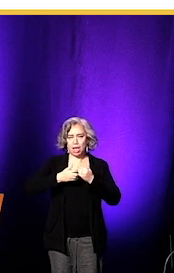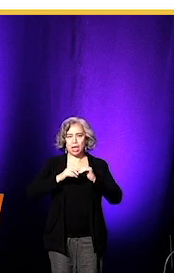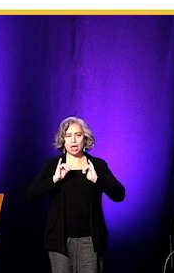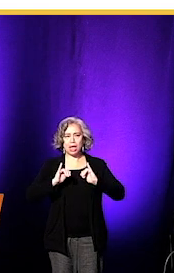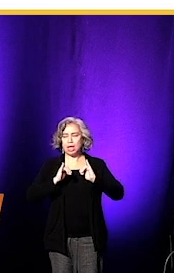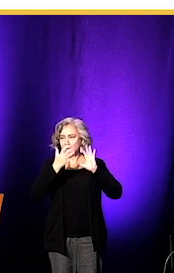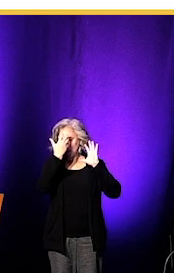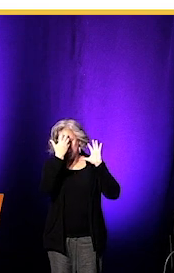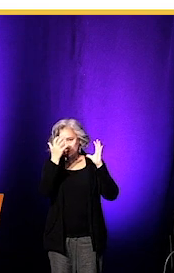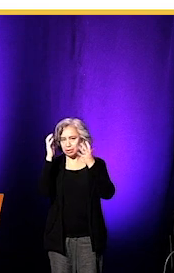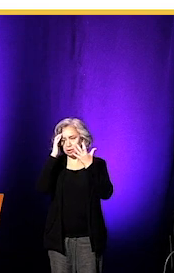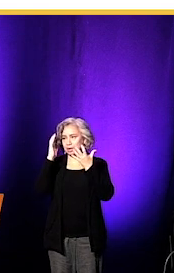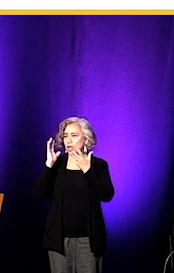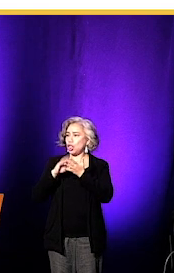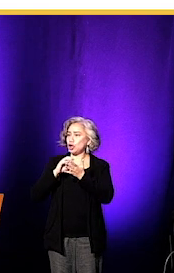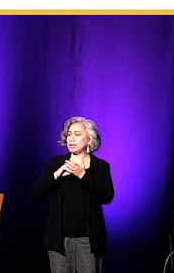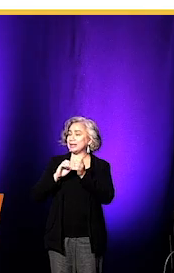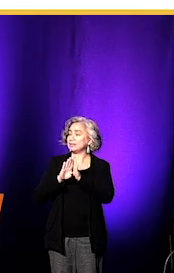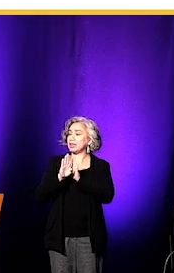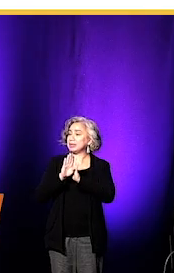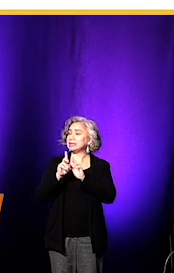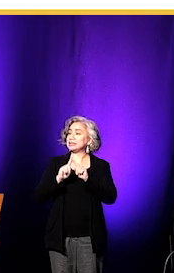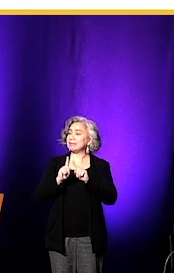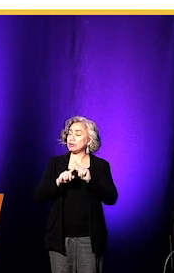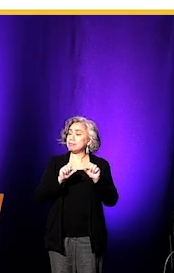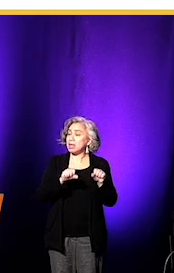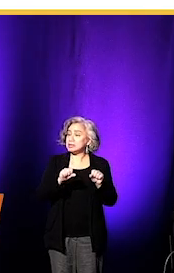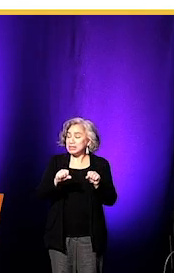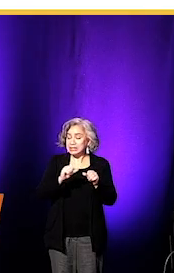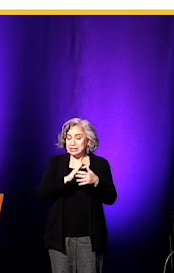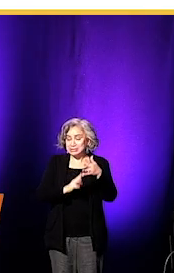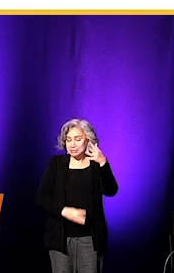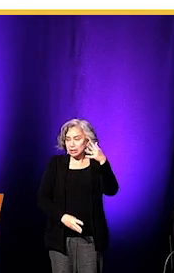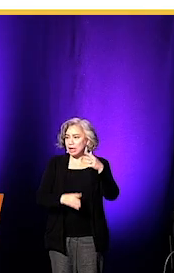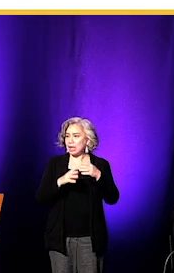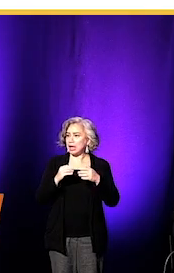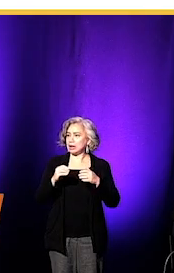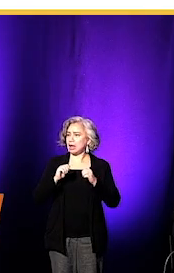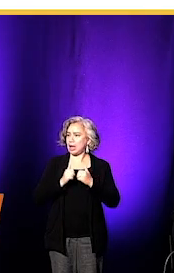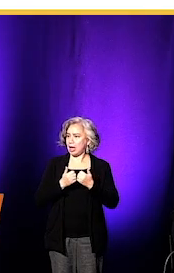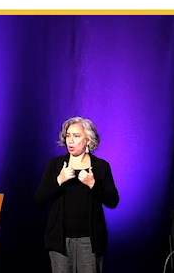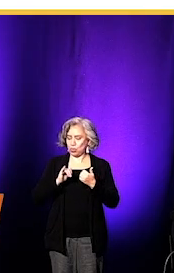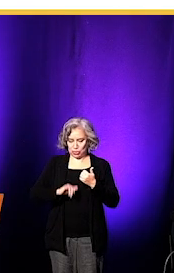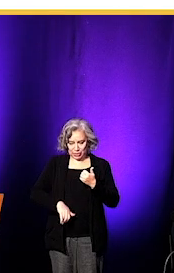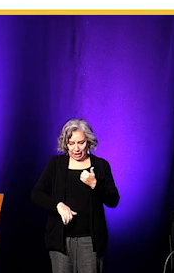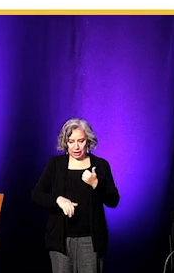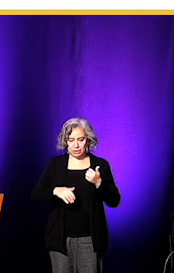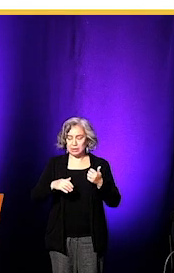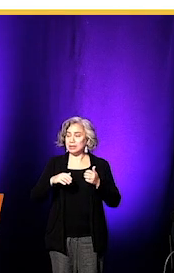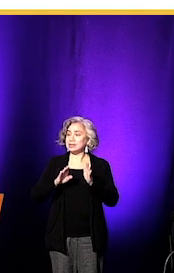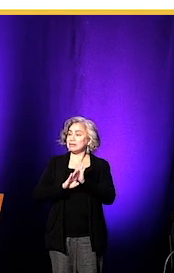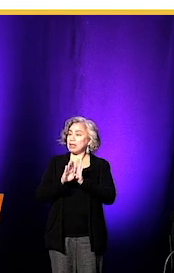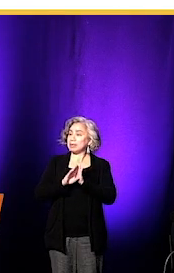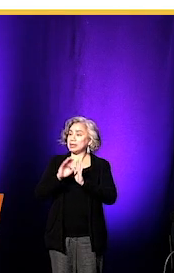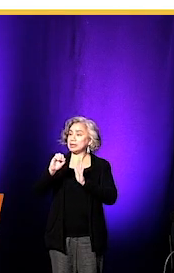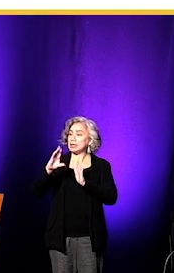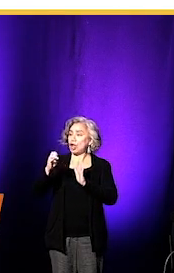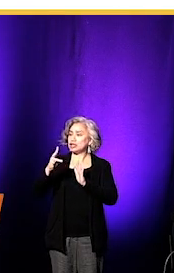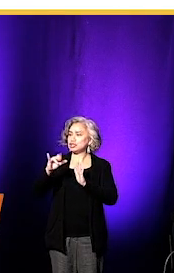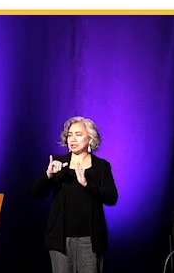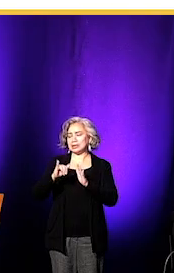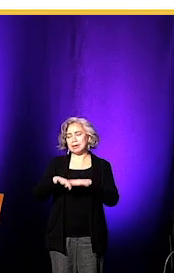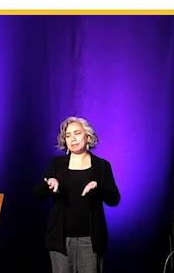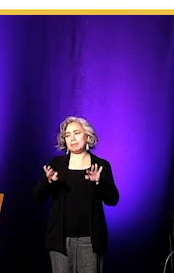about people's expansive possibilities, and why the constitution of developmental ecologies matters to sustainable and